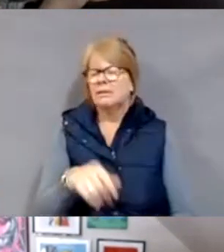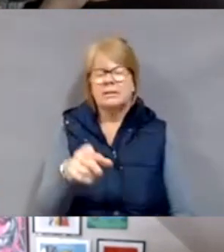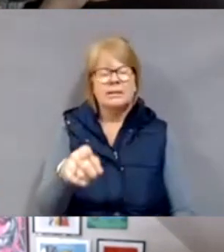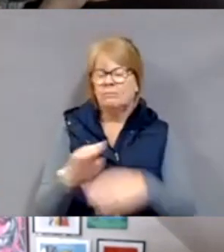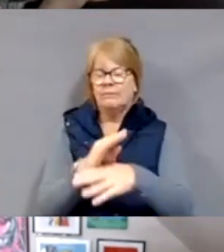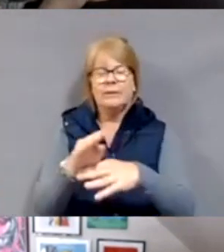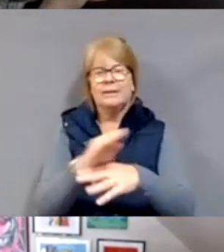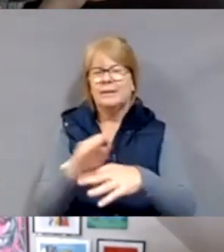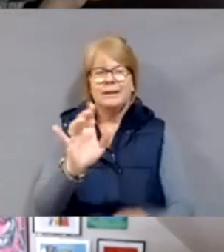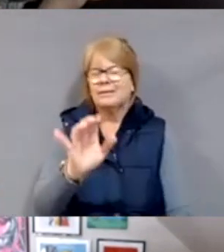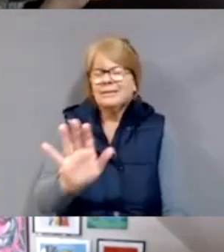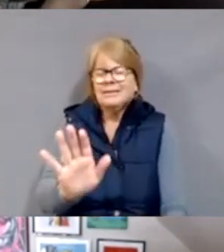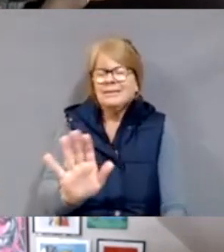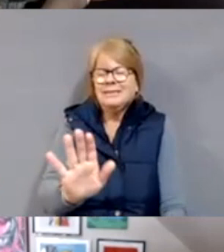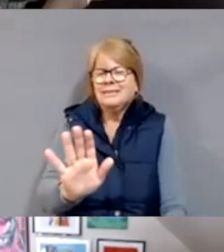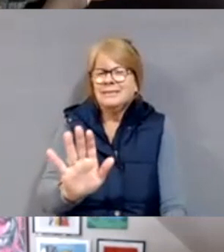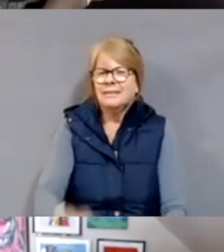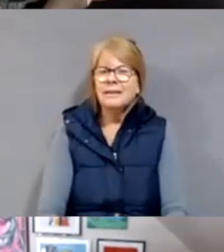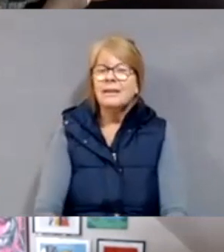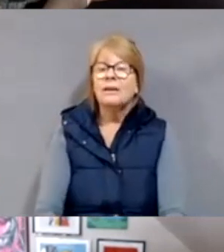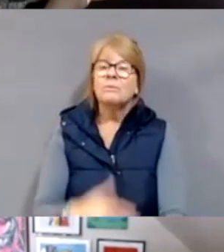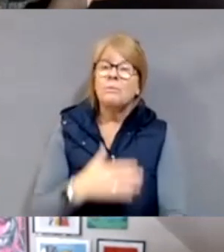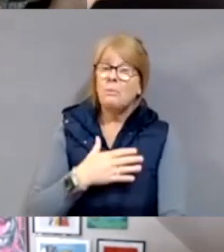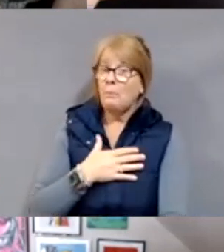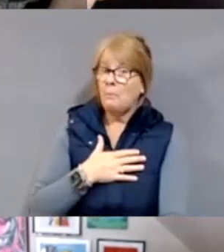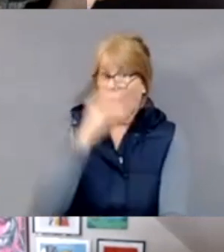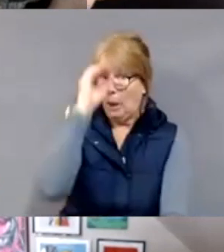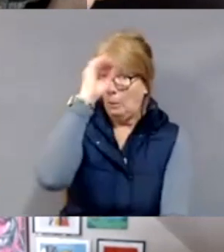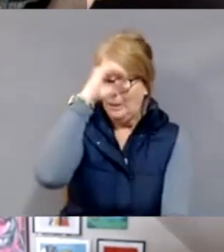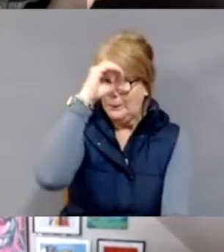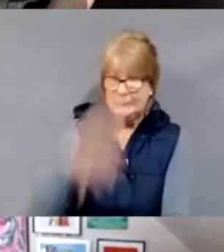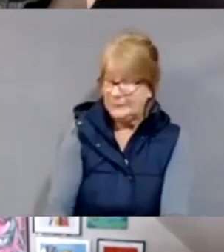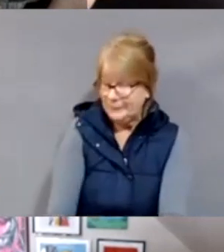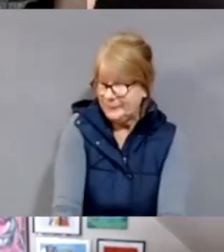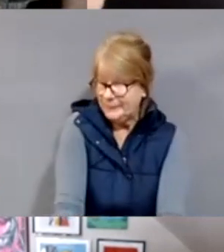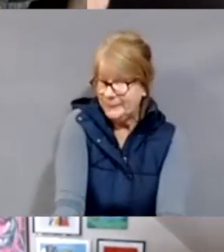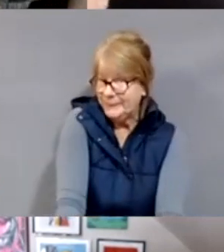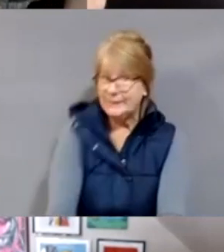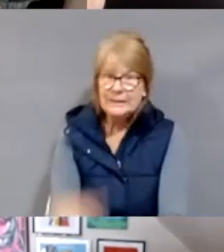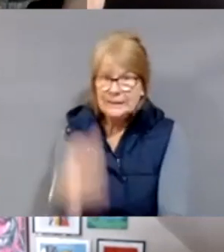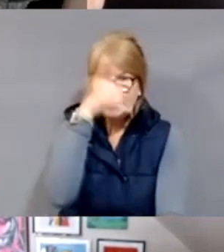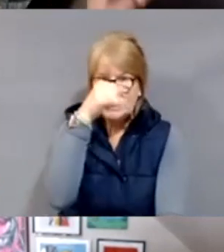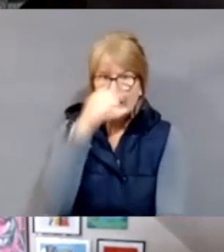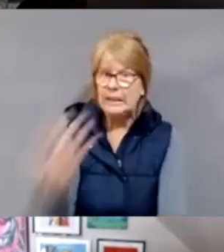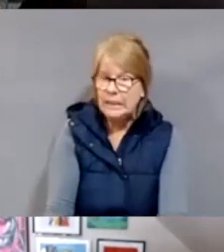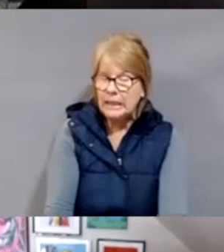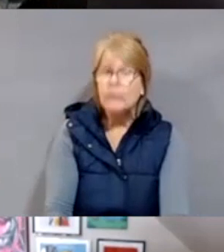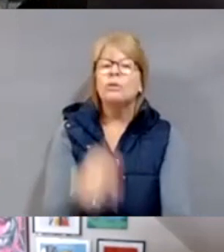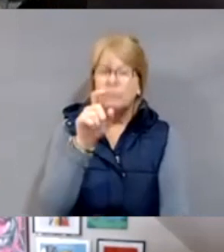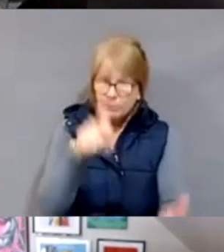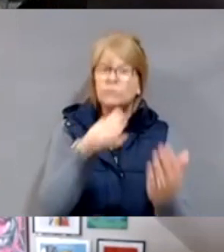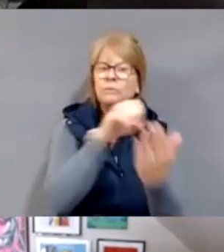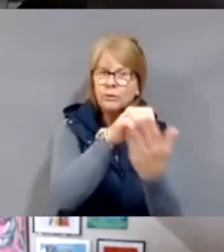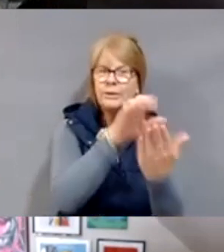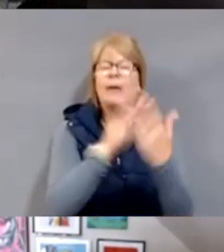So I think it's, in my opinion, it is silly to not be able to include